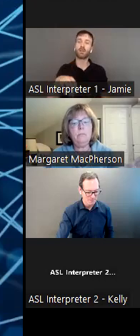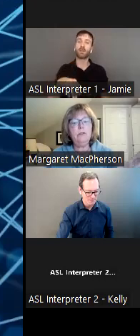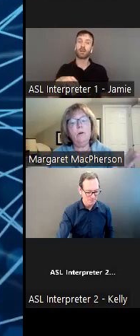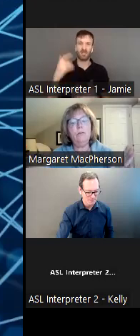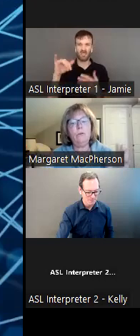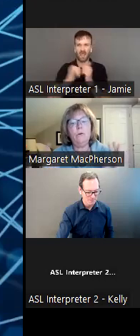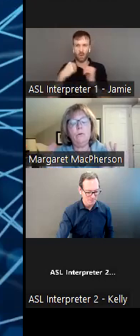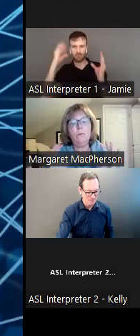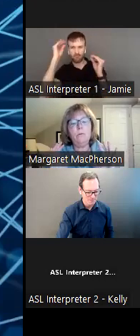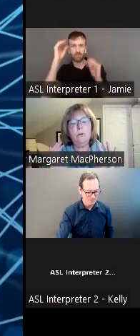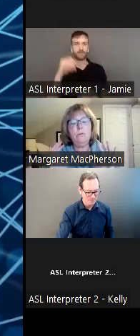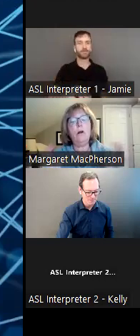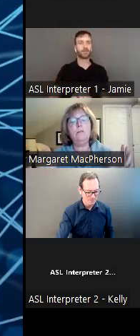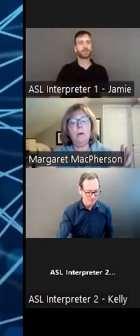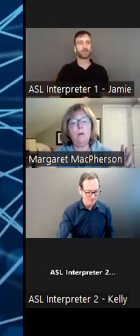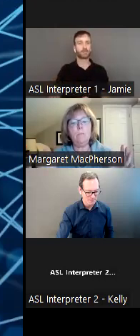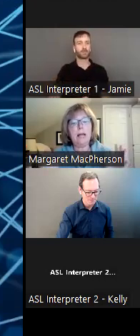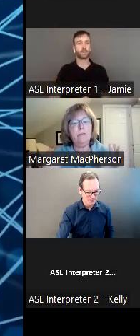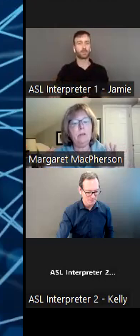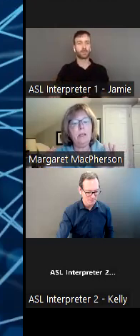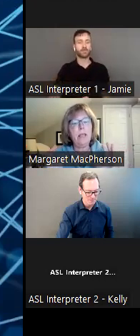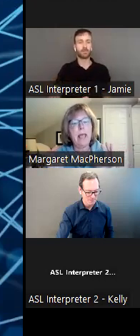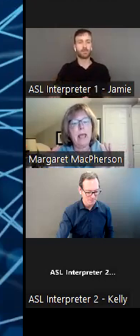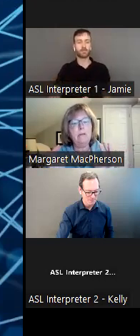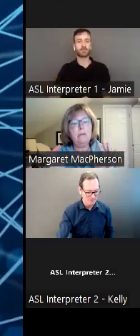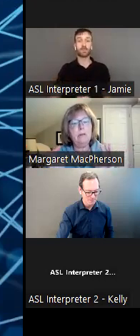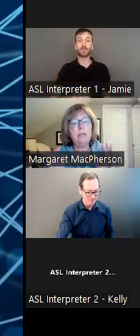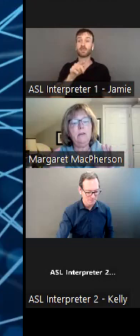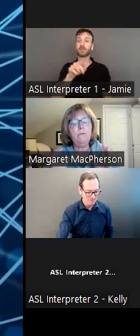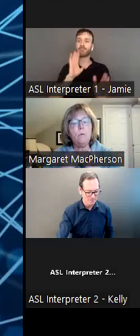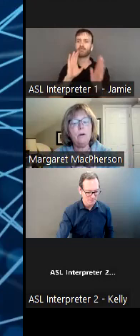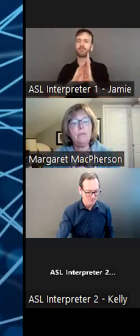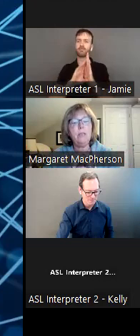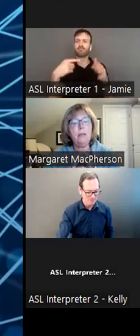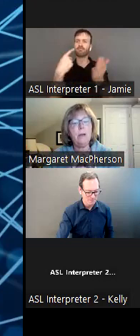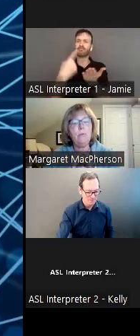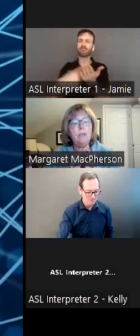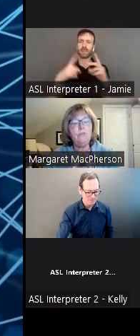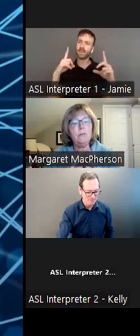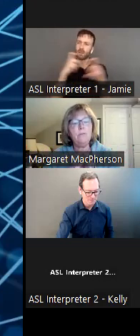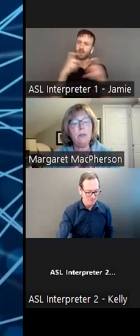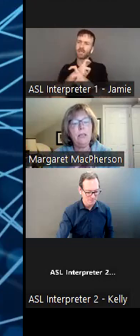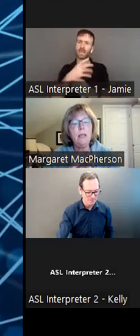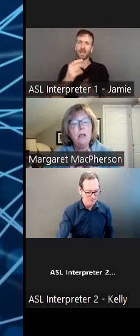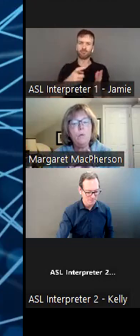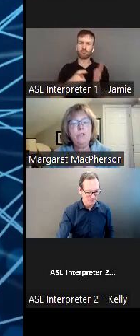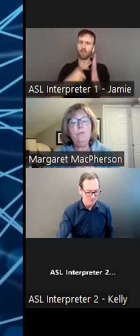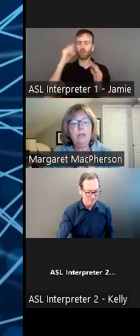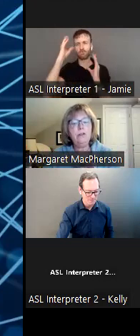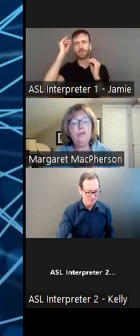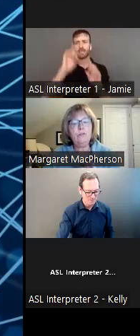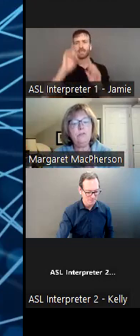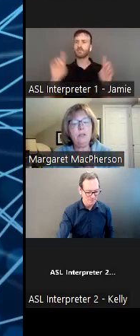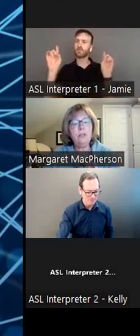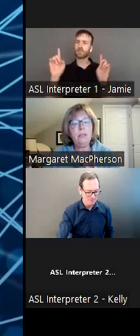So this picture also, talks about complexity and the need for thinking about things differently. We do